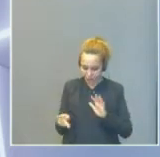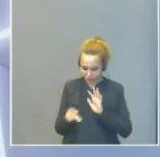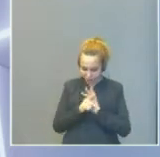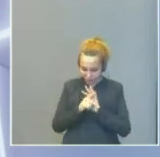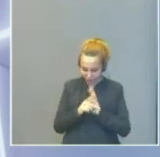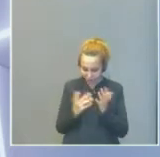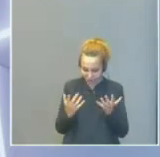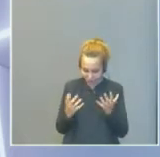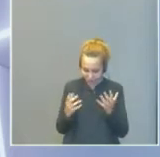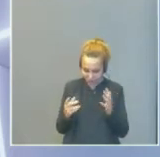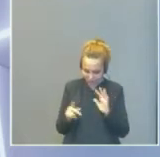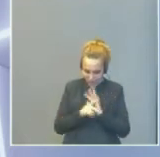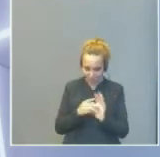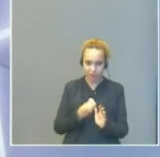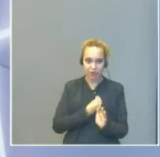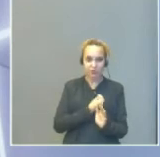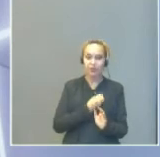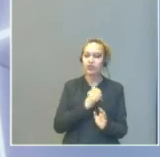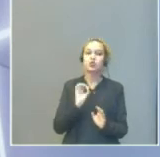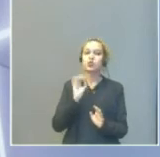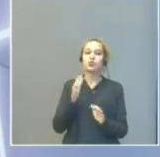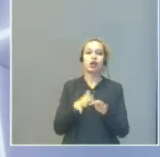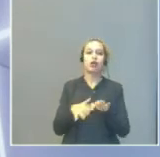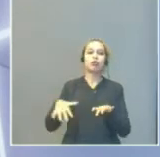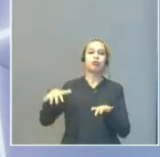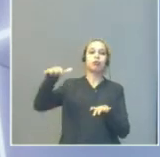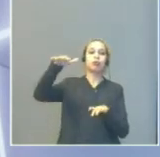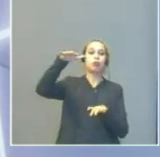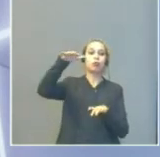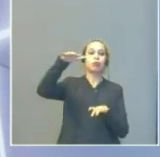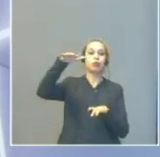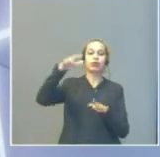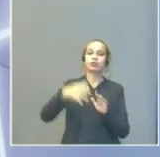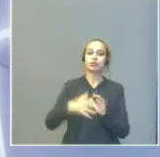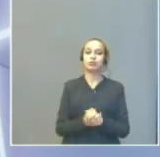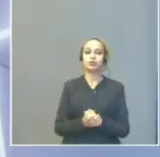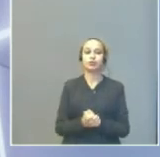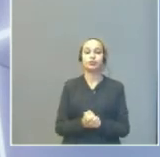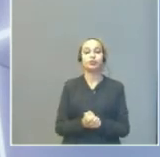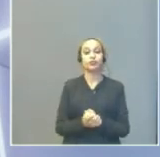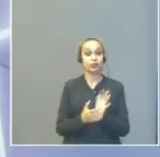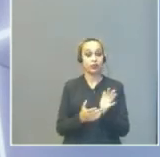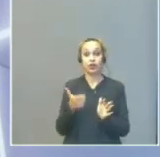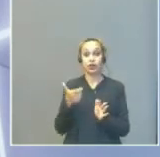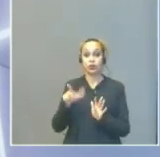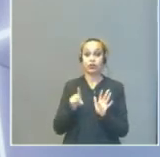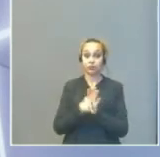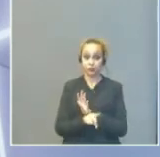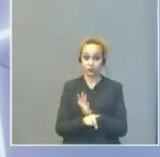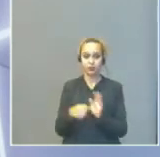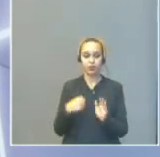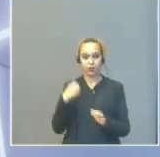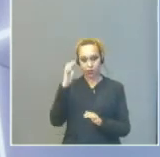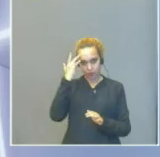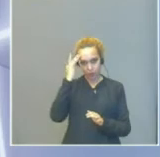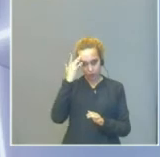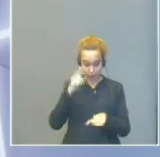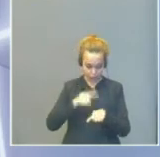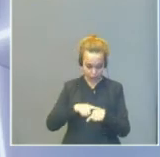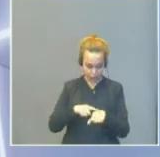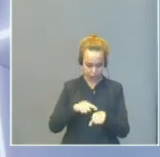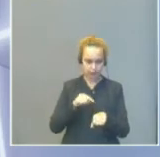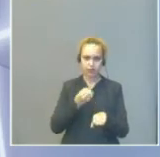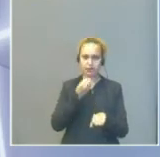it. Okay, so the next question is, I think I'm doing well for time, is how